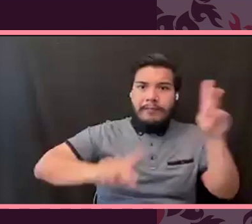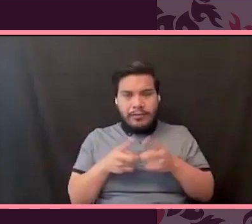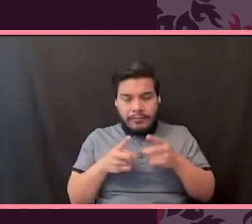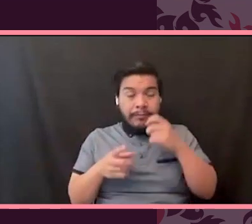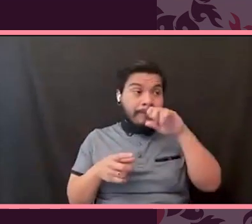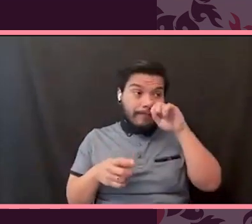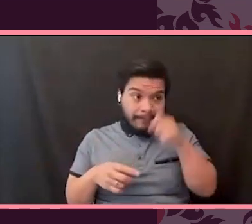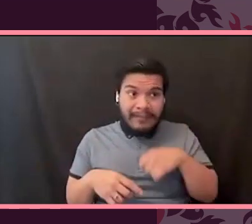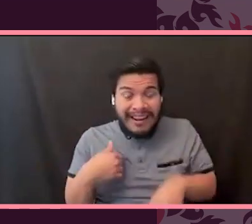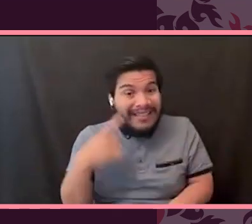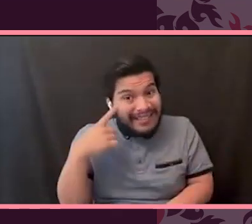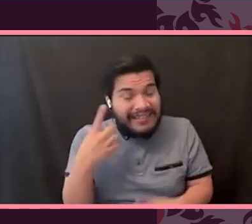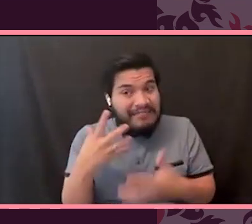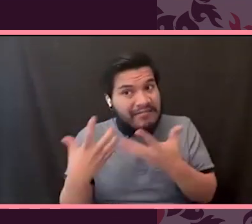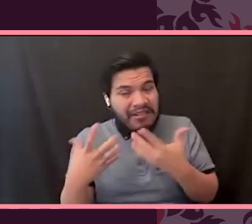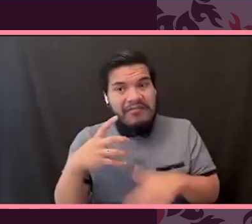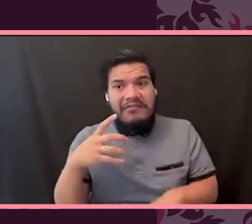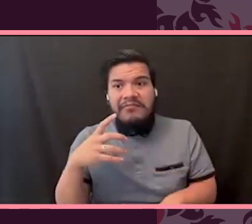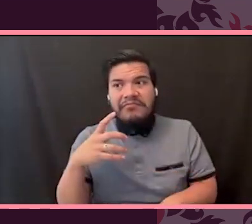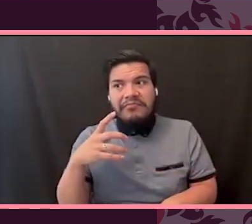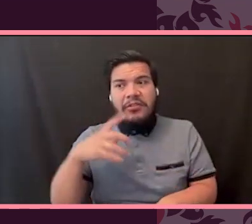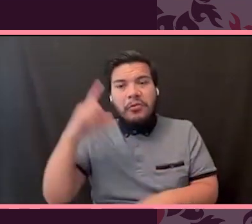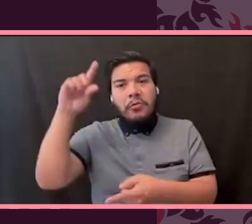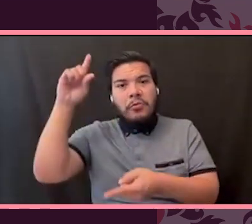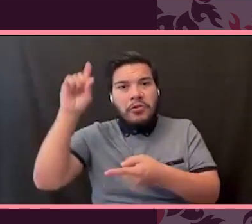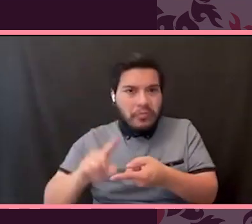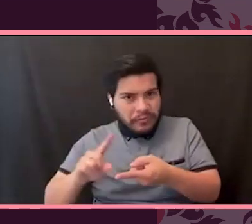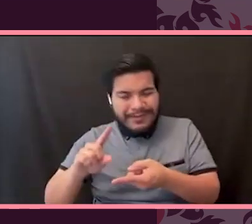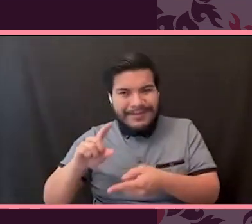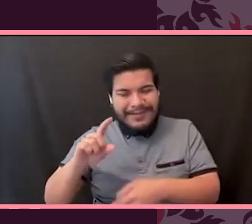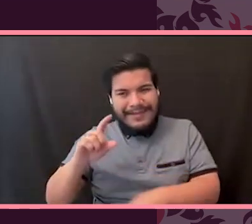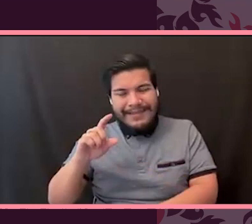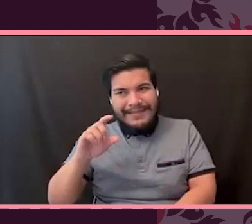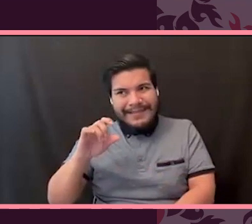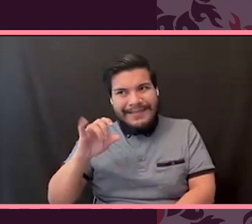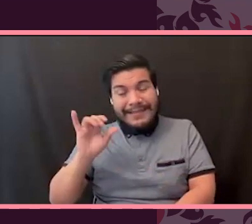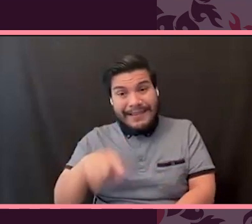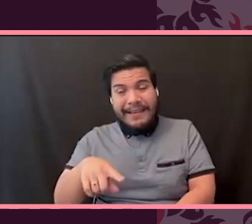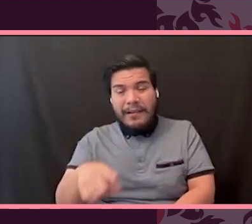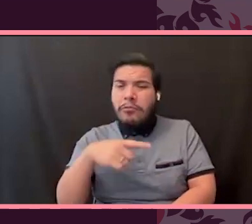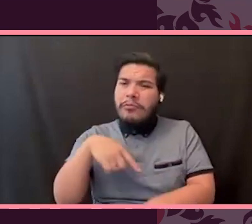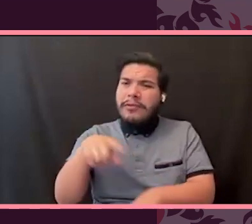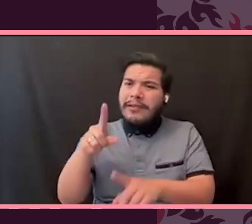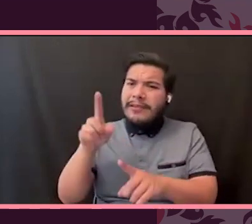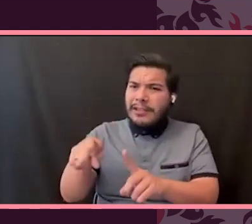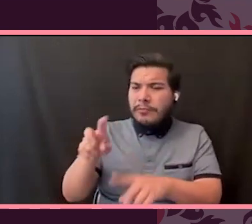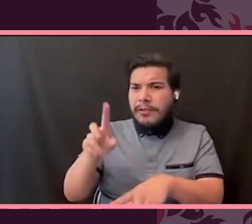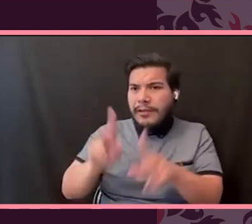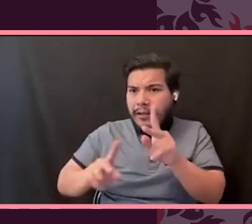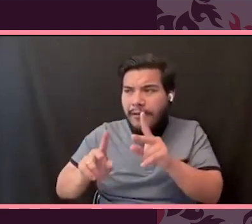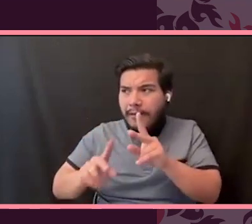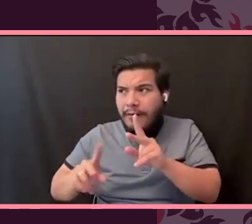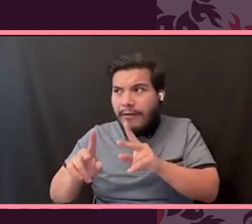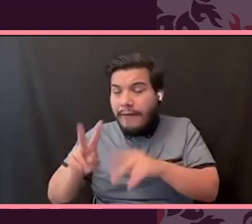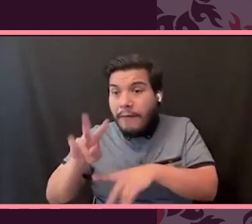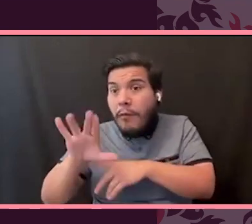of it is to reduce some of that. There need to be the voices of the people it affects. It